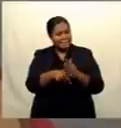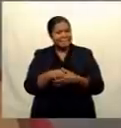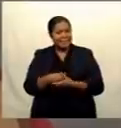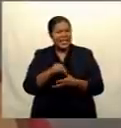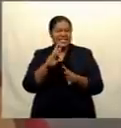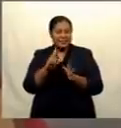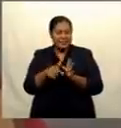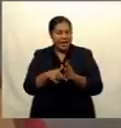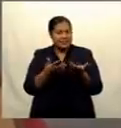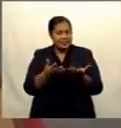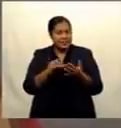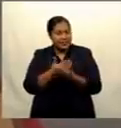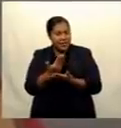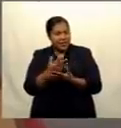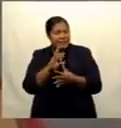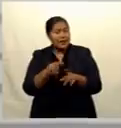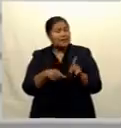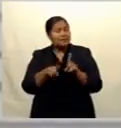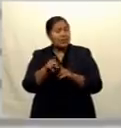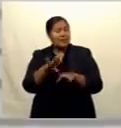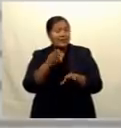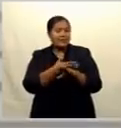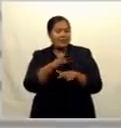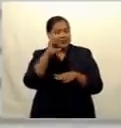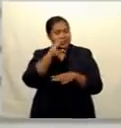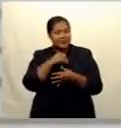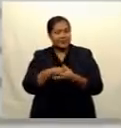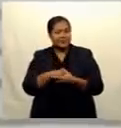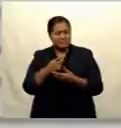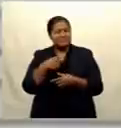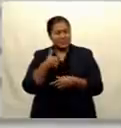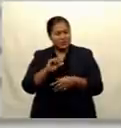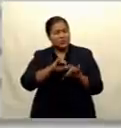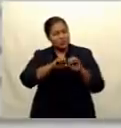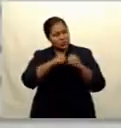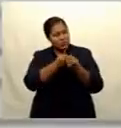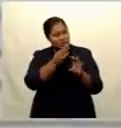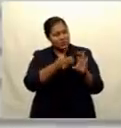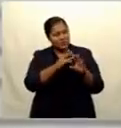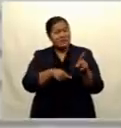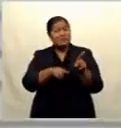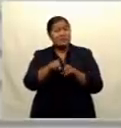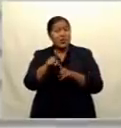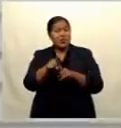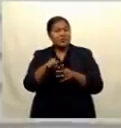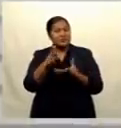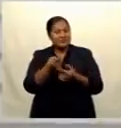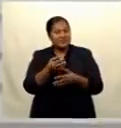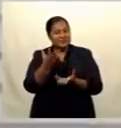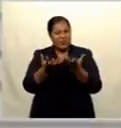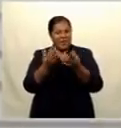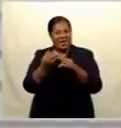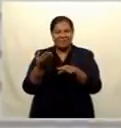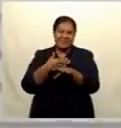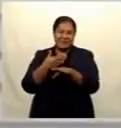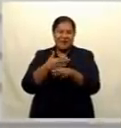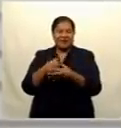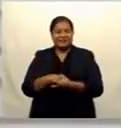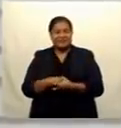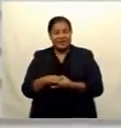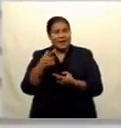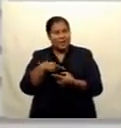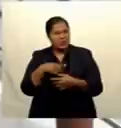Sometimes on daytime, but mostly on night time before sleep. I use social media most often than I used to do before because